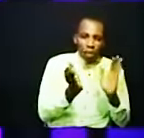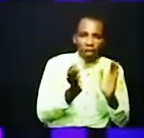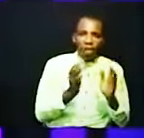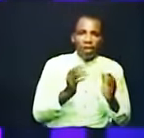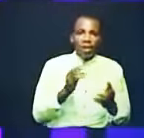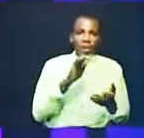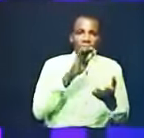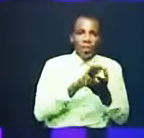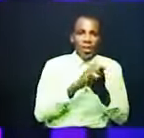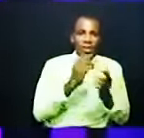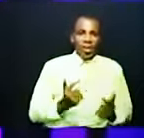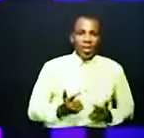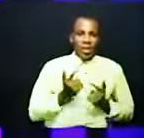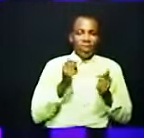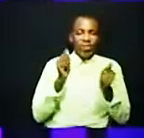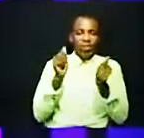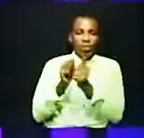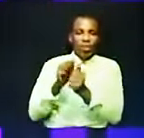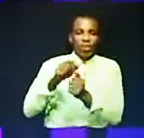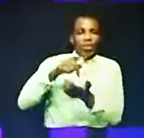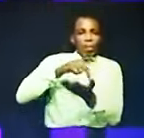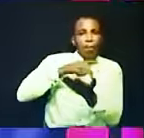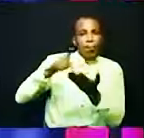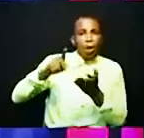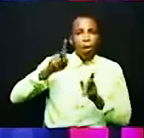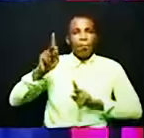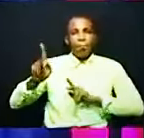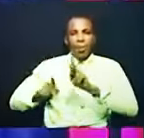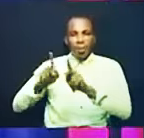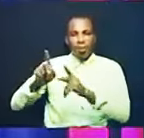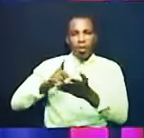how they lived out their family